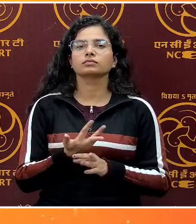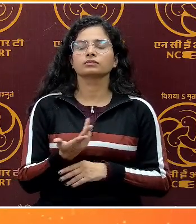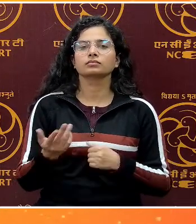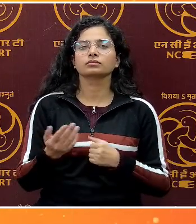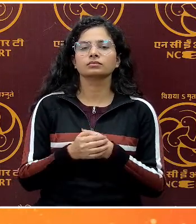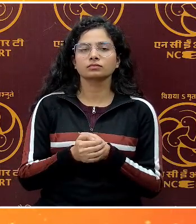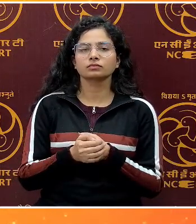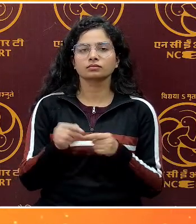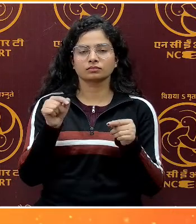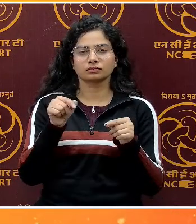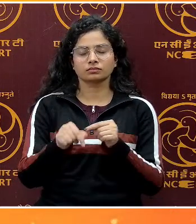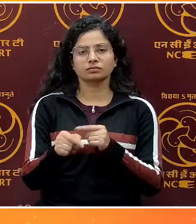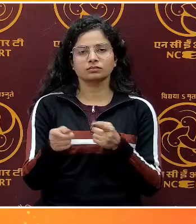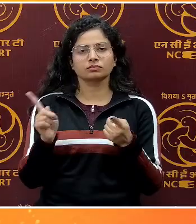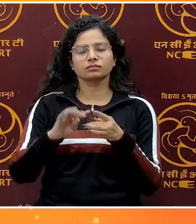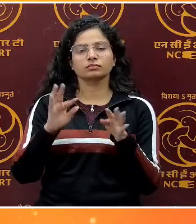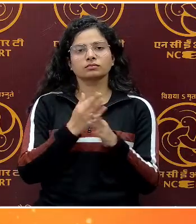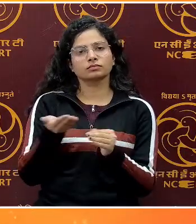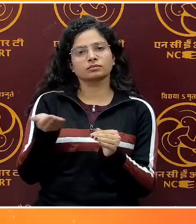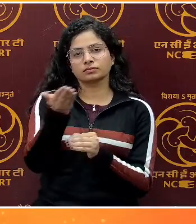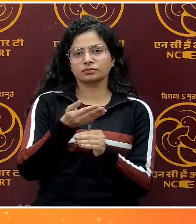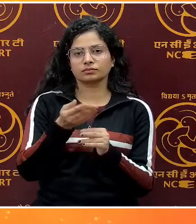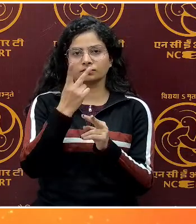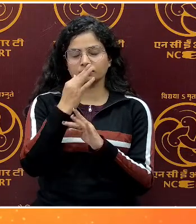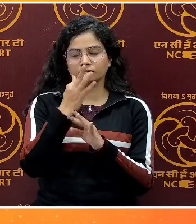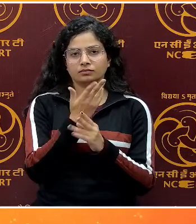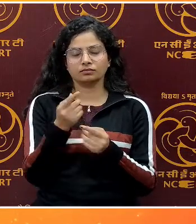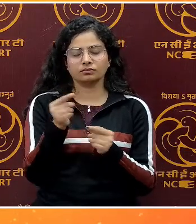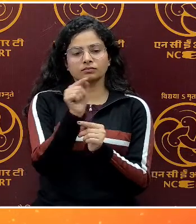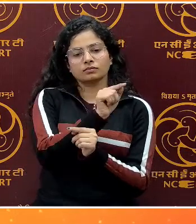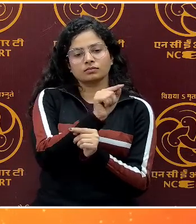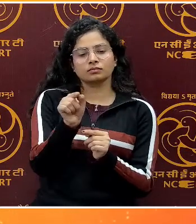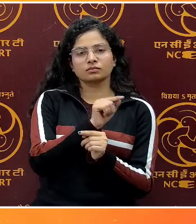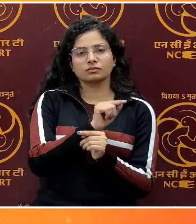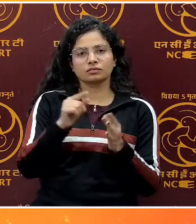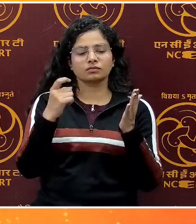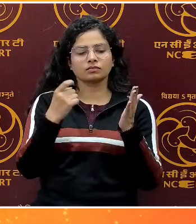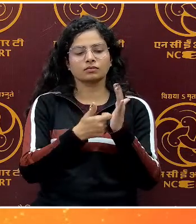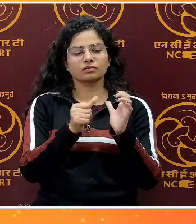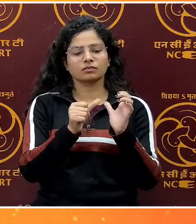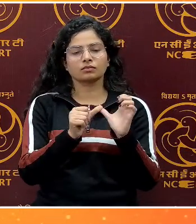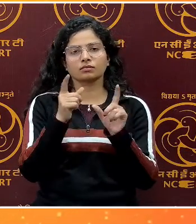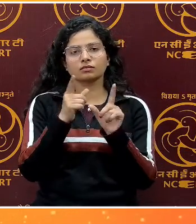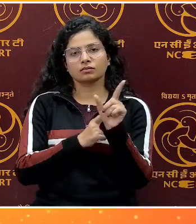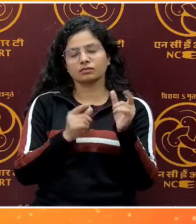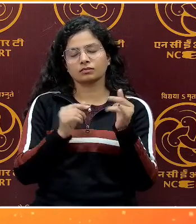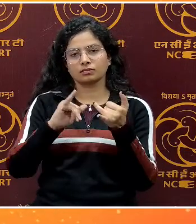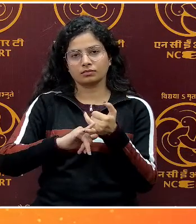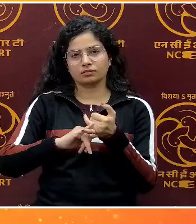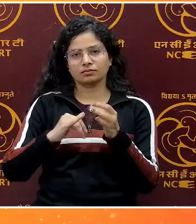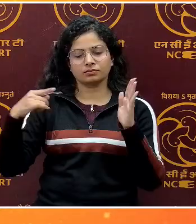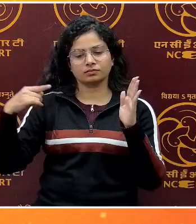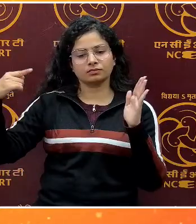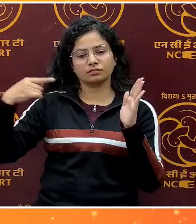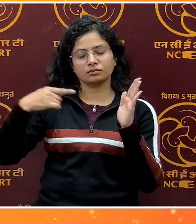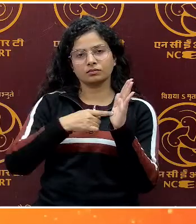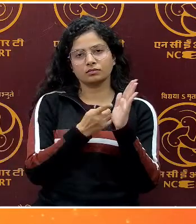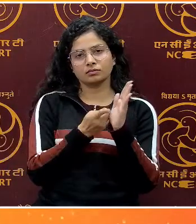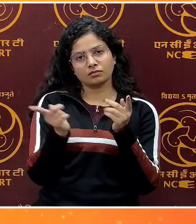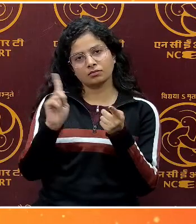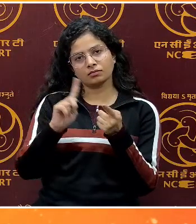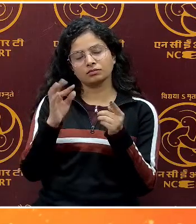this case, when you see, these are the lines or these are the rays coming from an object. What is